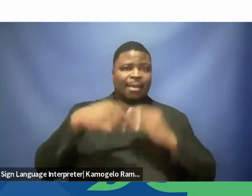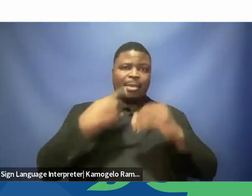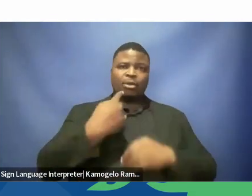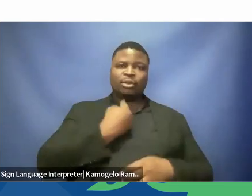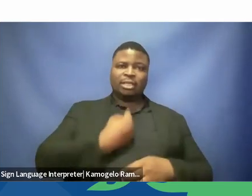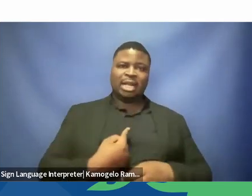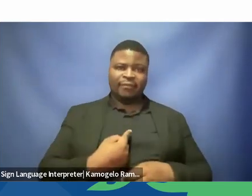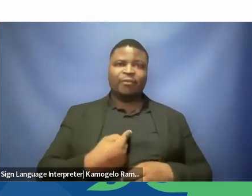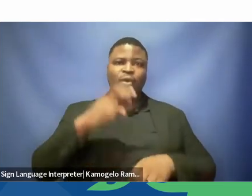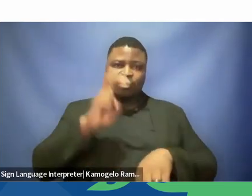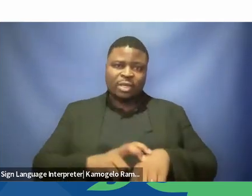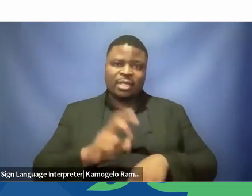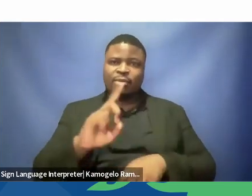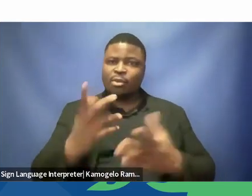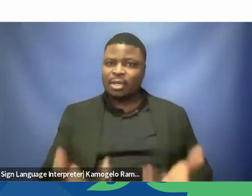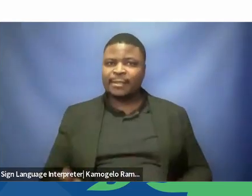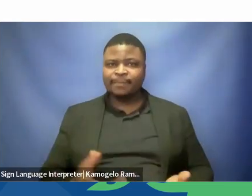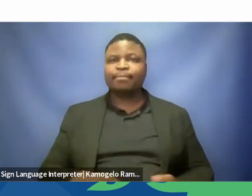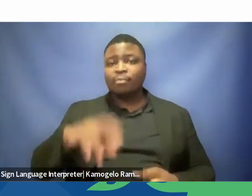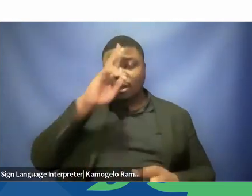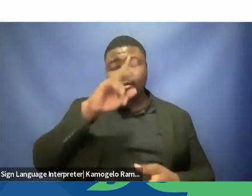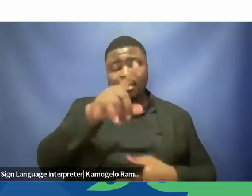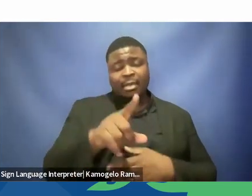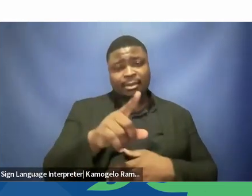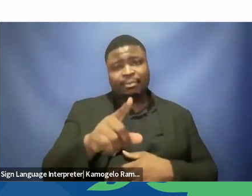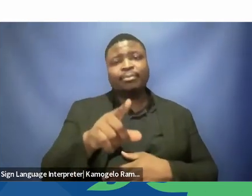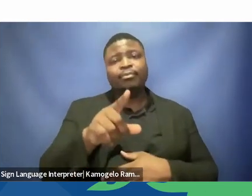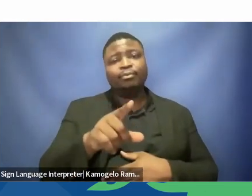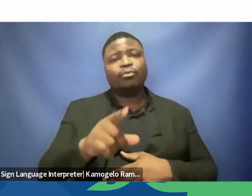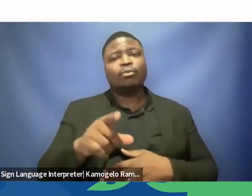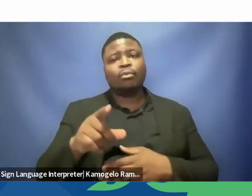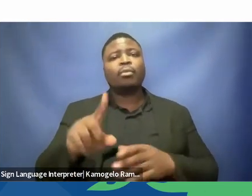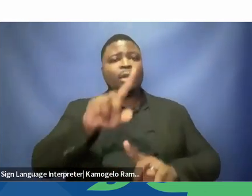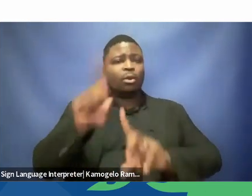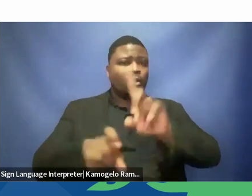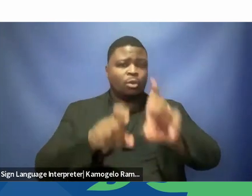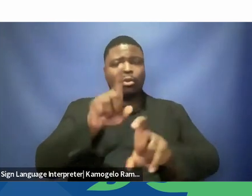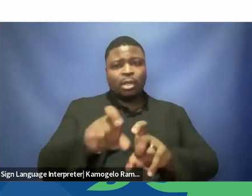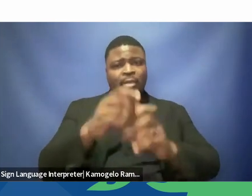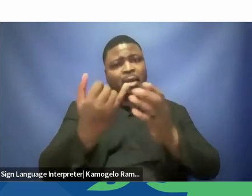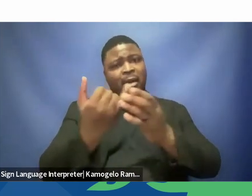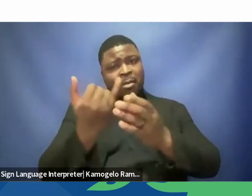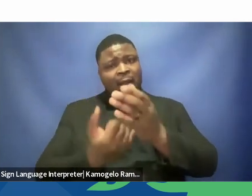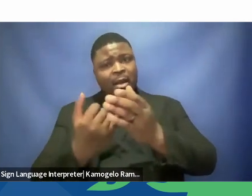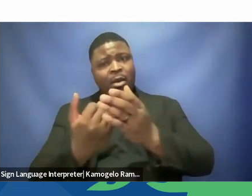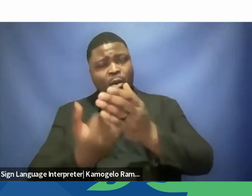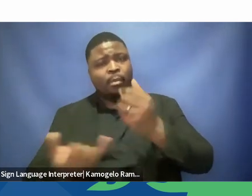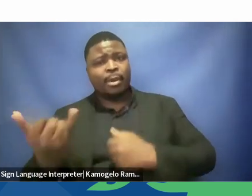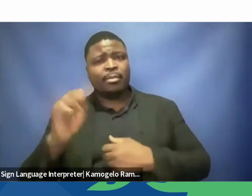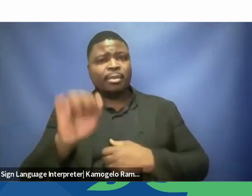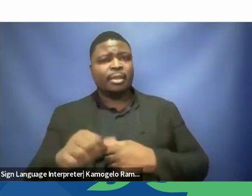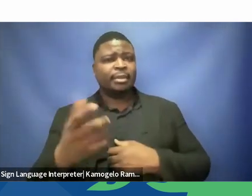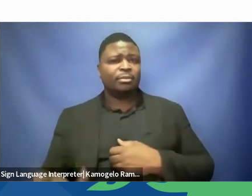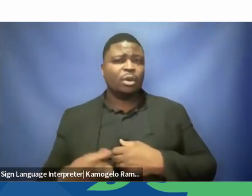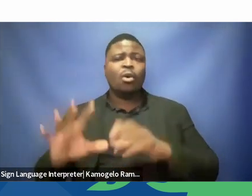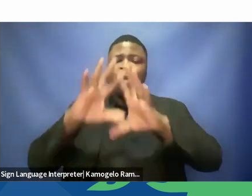which is important. Use open-ended questions. Recognize that chemsex encounters often stem from psychological and social trauma or